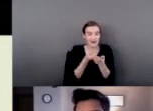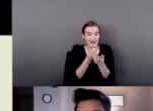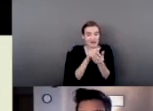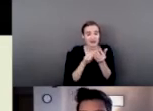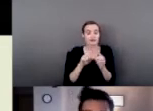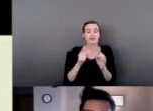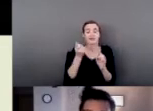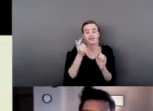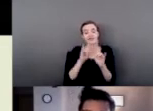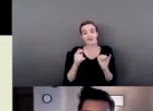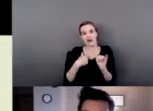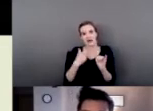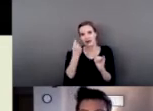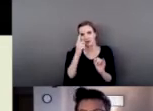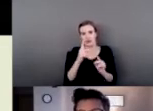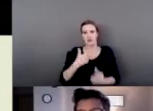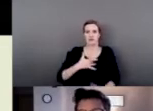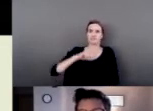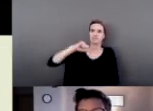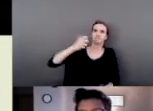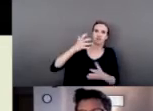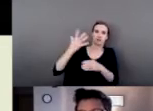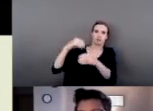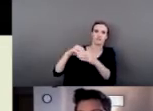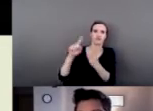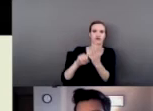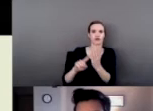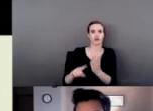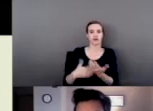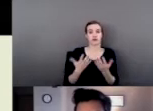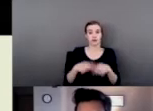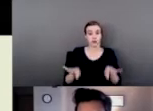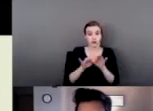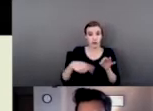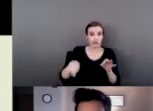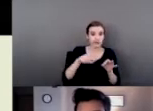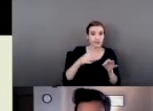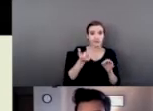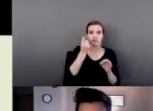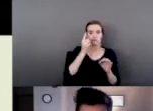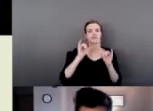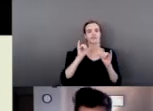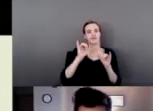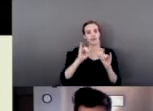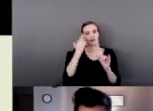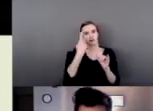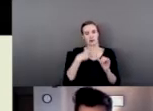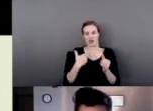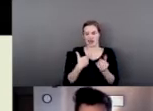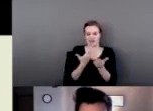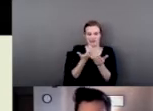there's reasons, and it's important for people to understand too why there is a lack of research out there about